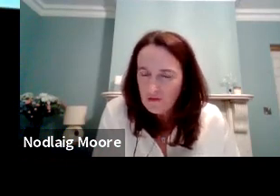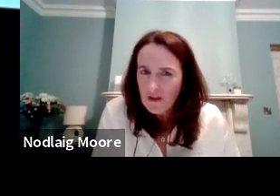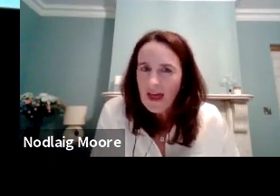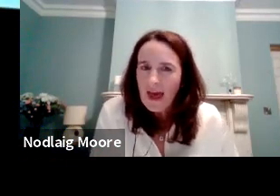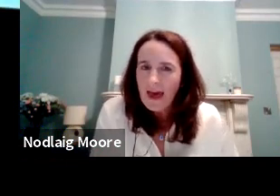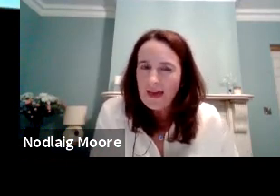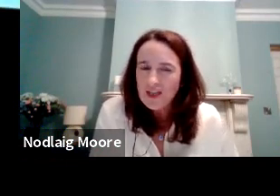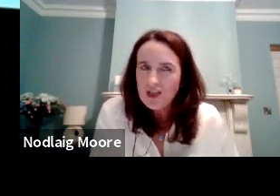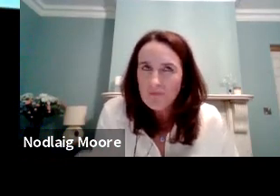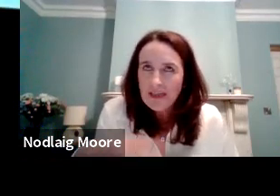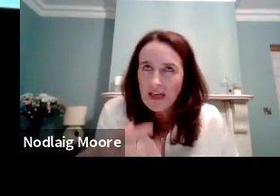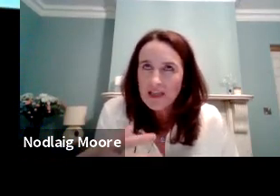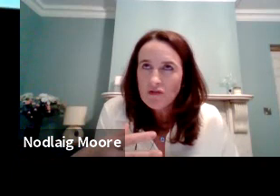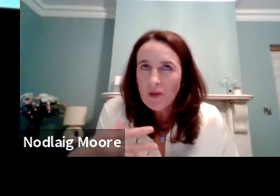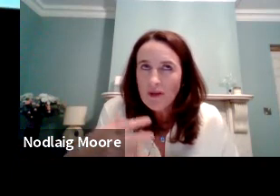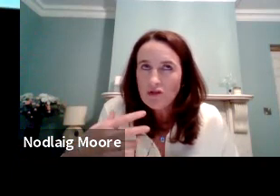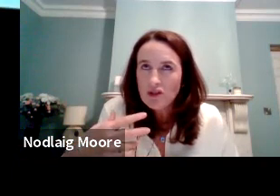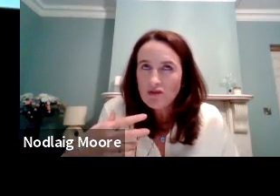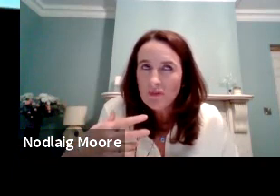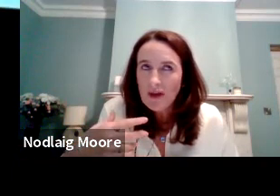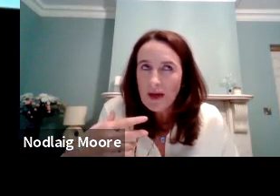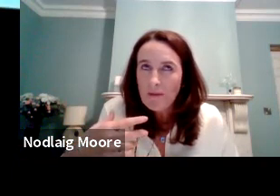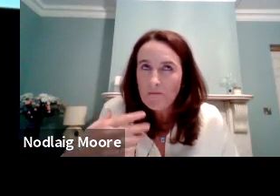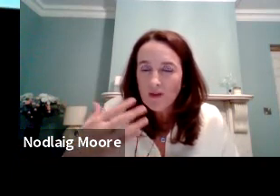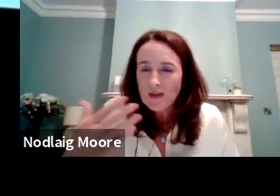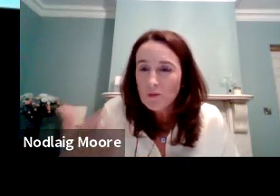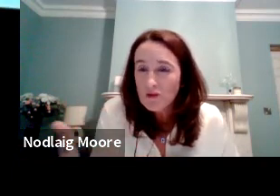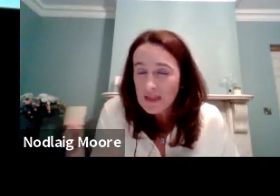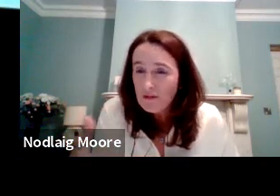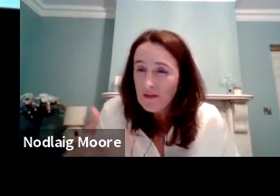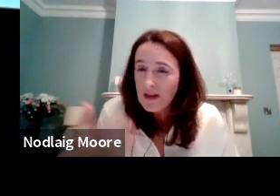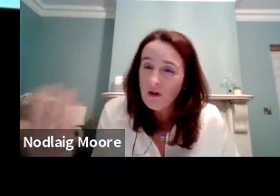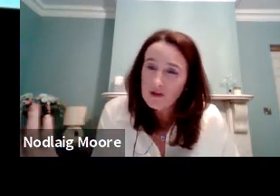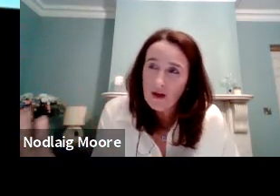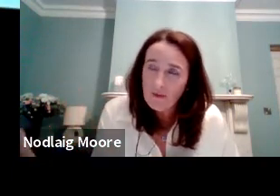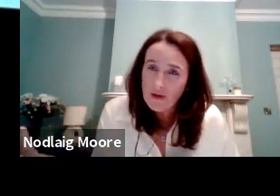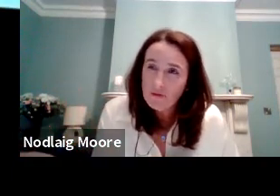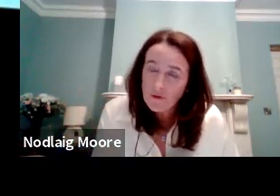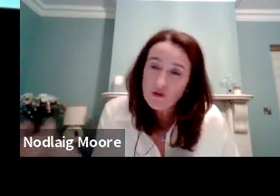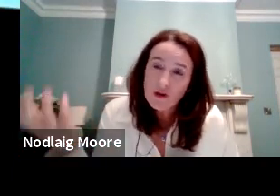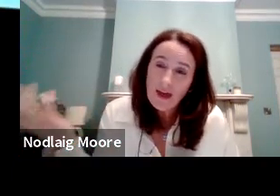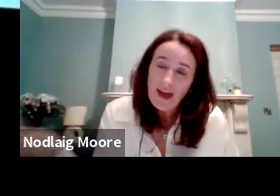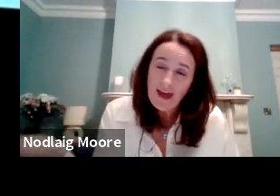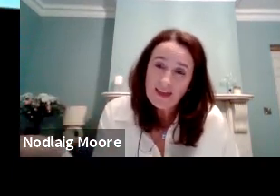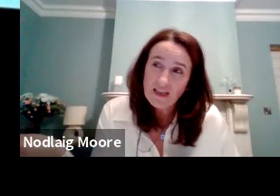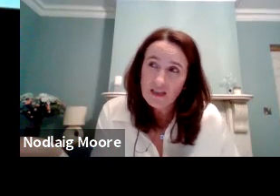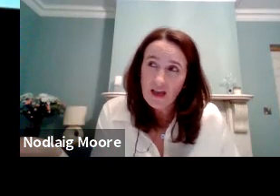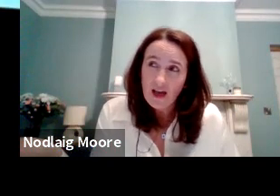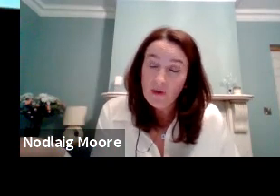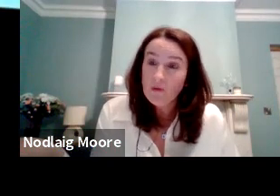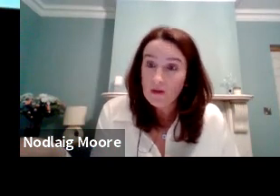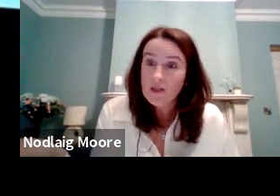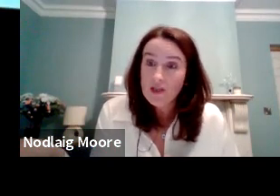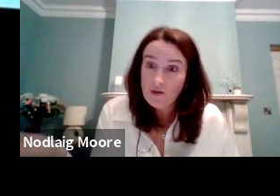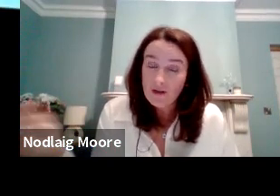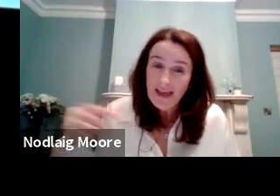yourself, and being negative about, I suppose, yourself, and also about the future and